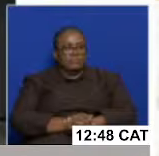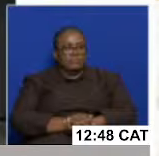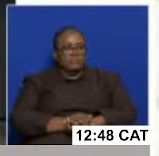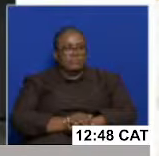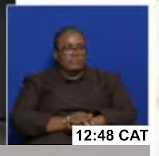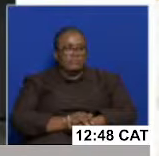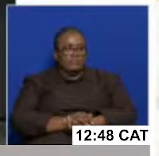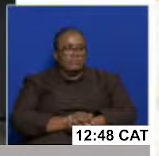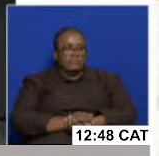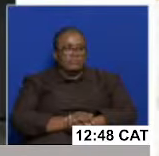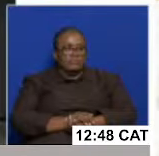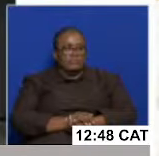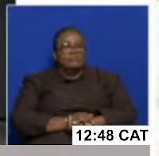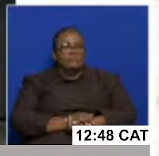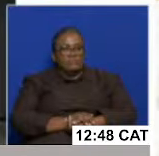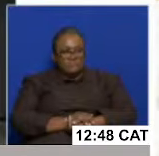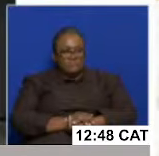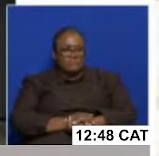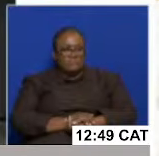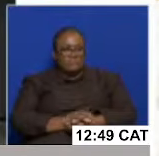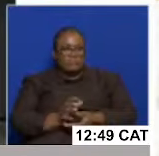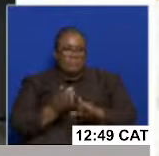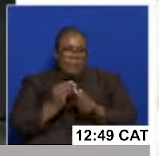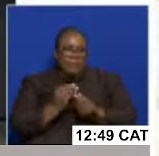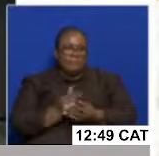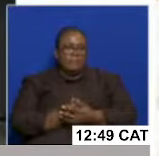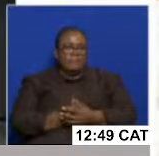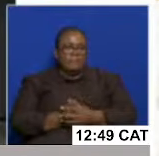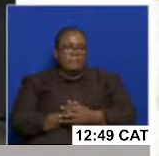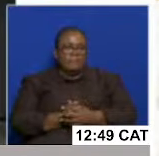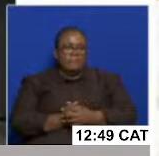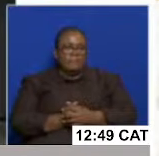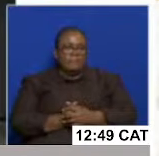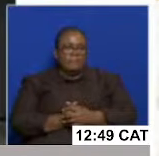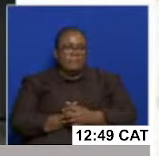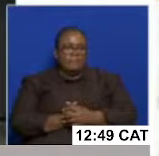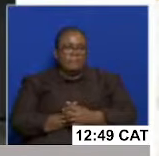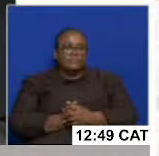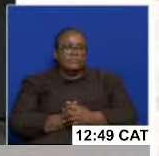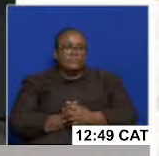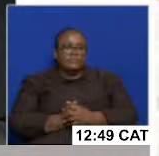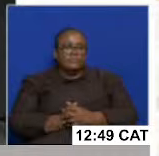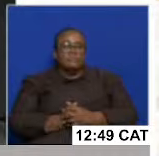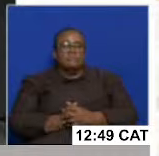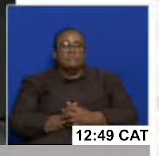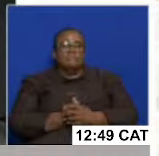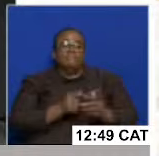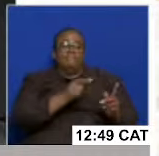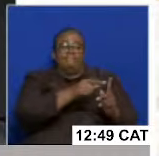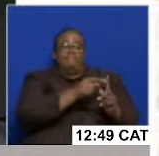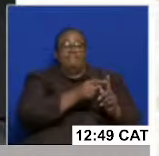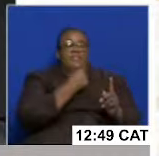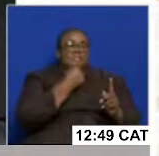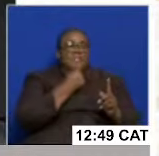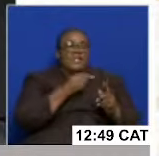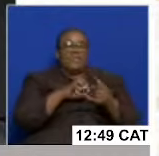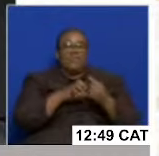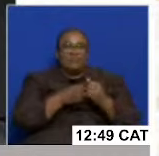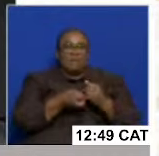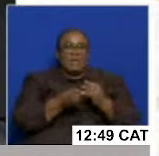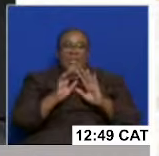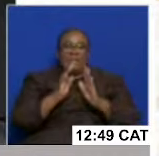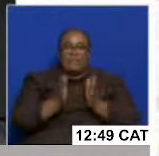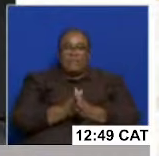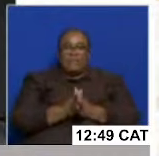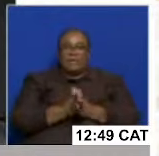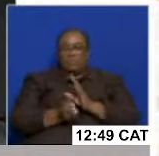Okay, I'm here. Officer Stolz says to you, we've tried to do everything to get him to stop and he won't. She says he